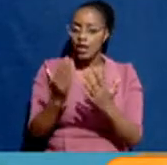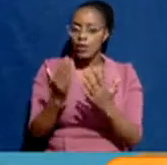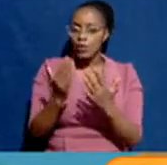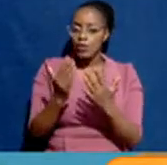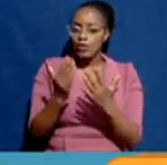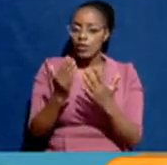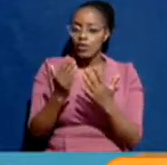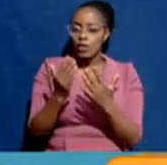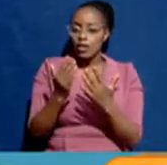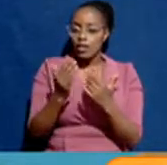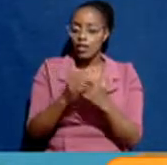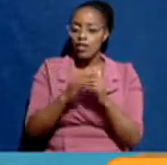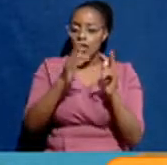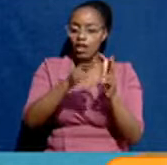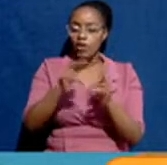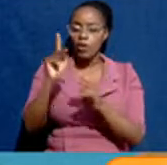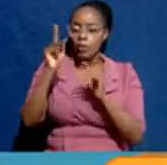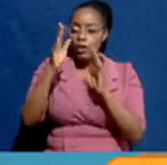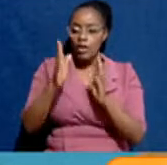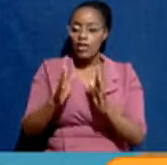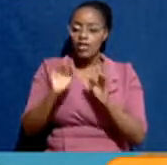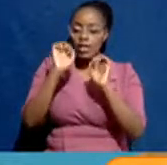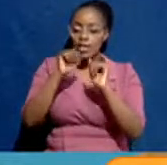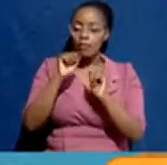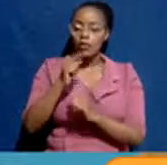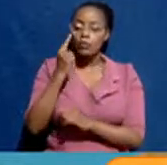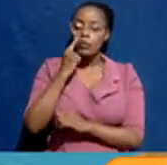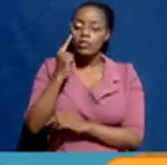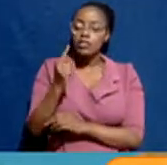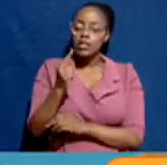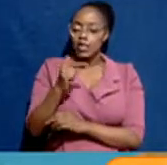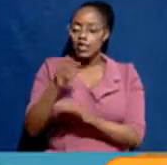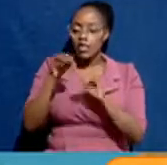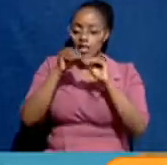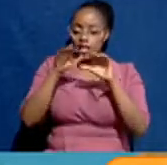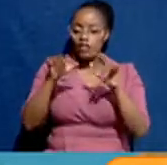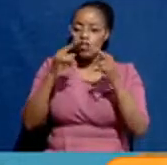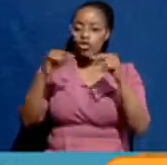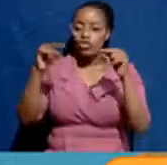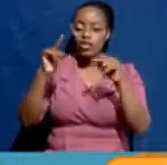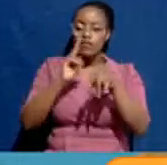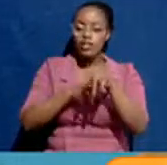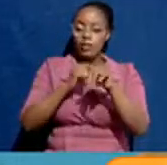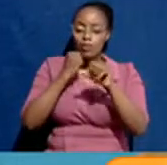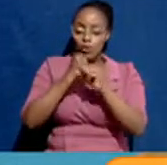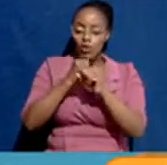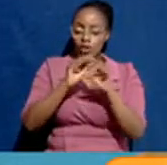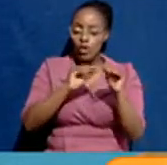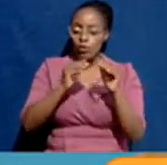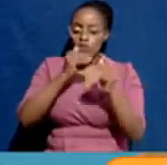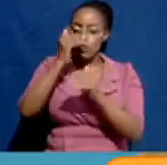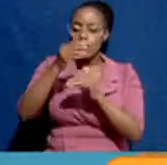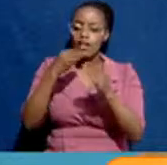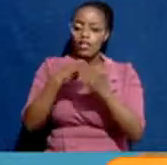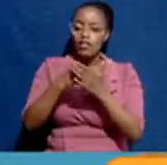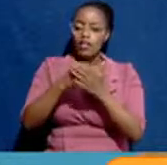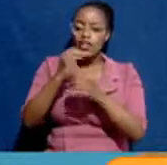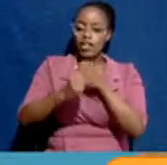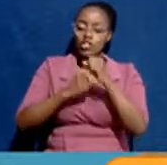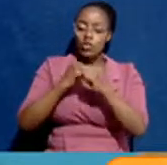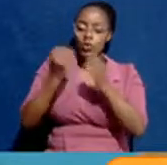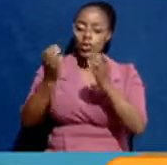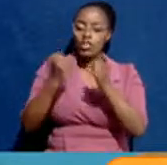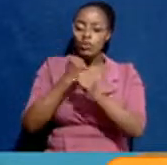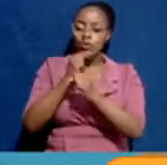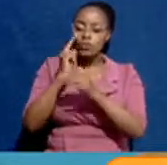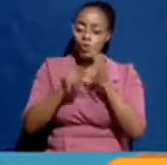the more normal mwananchi and them being able to see the fruits of devolution, as it were? And now moving to the next financial year, what needs to be